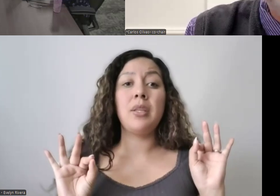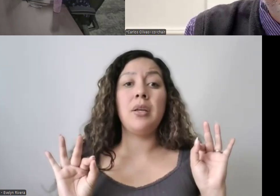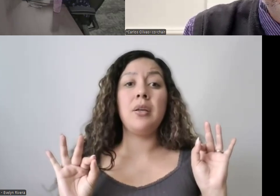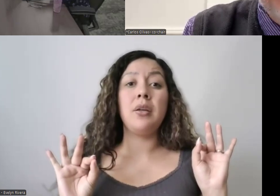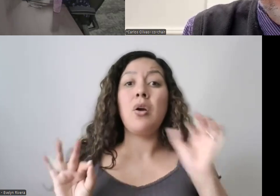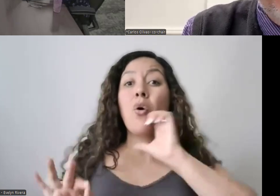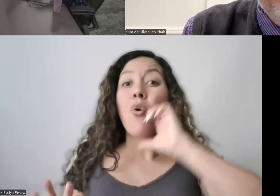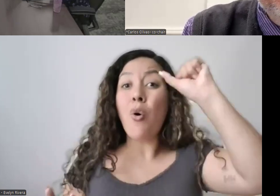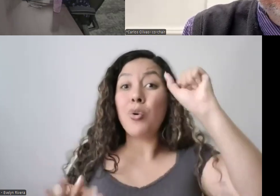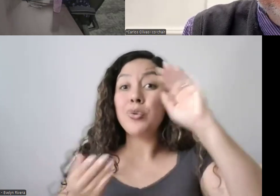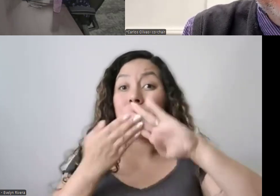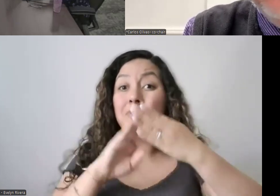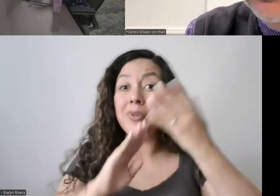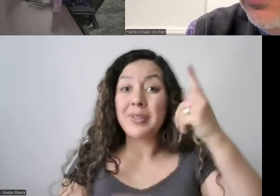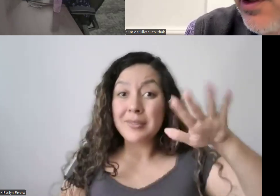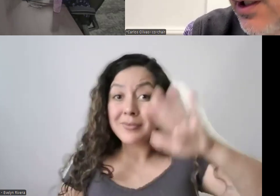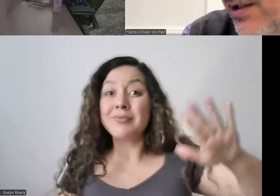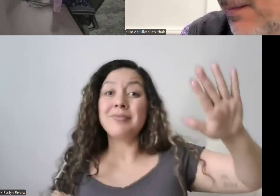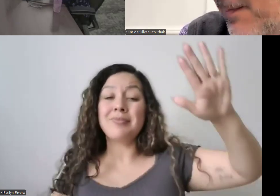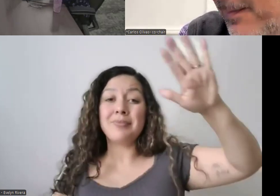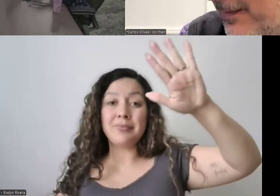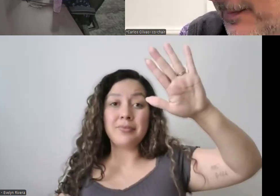elder communities out there.